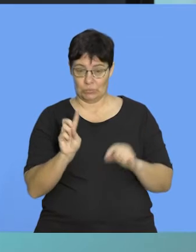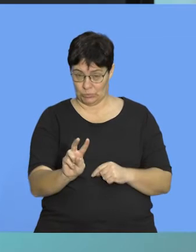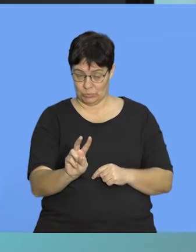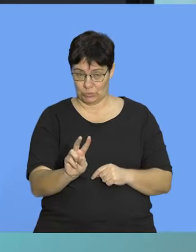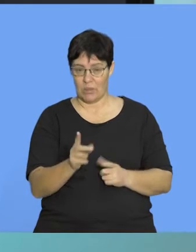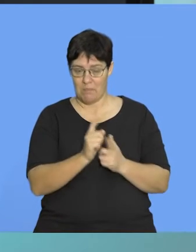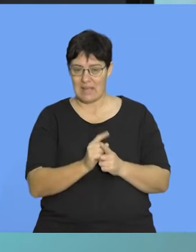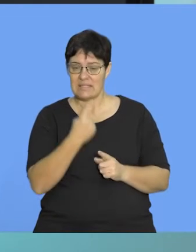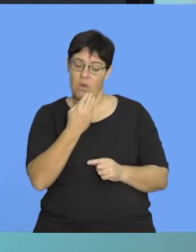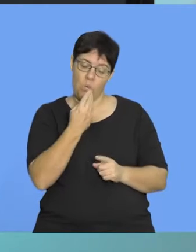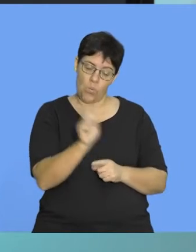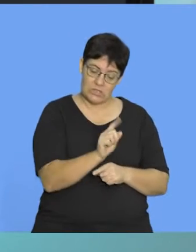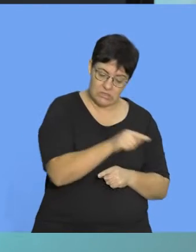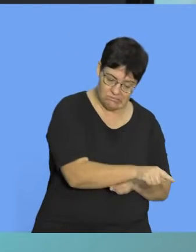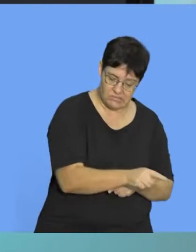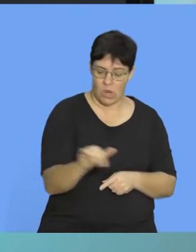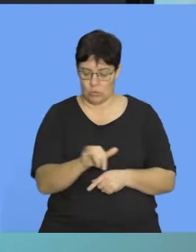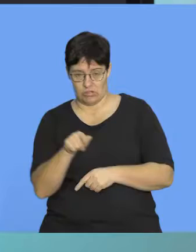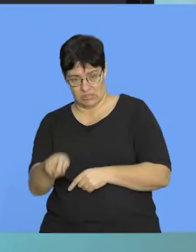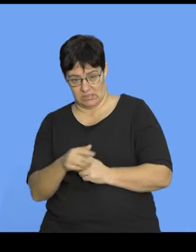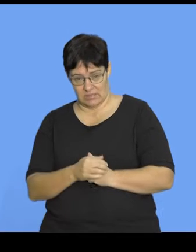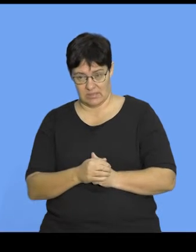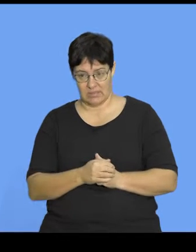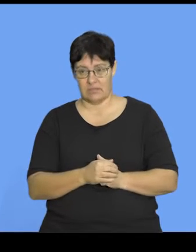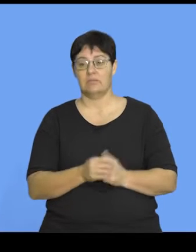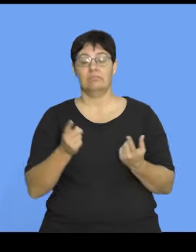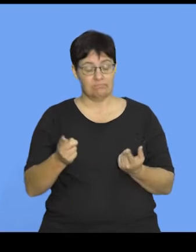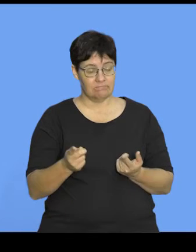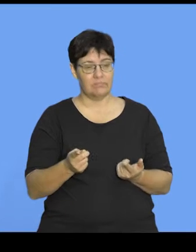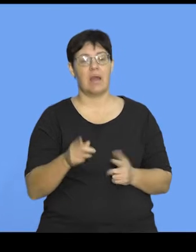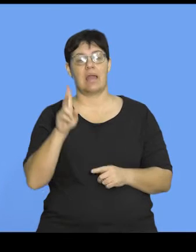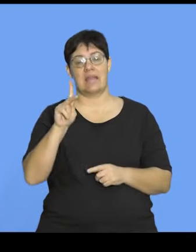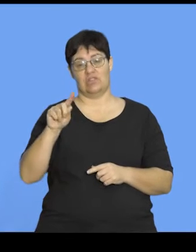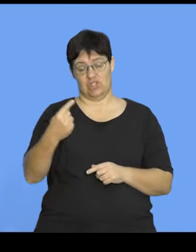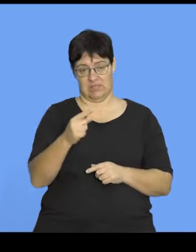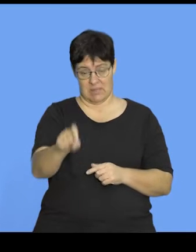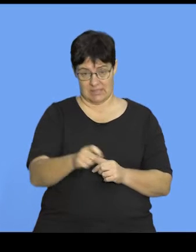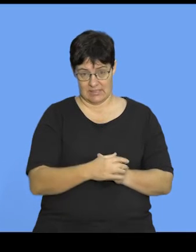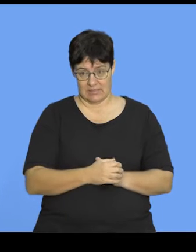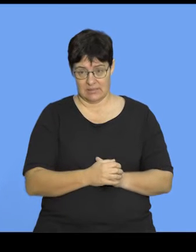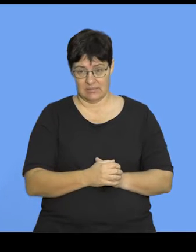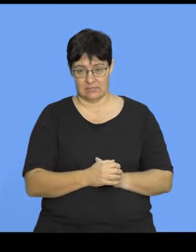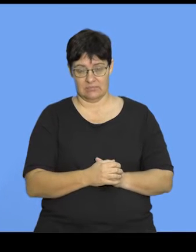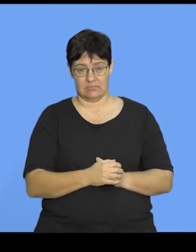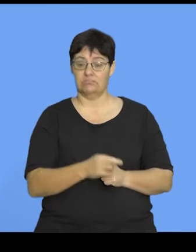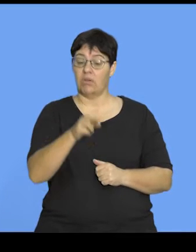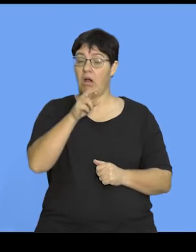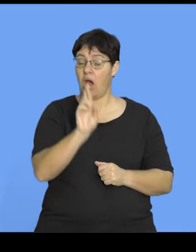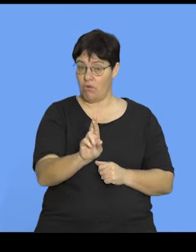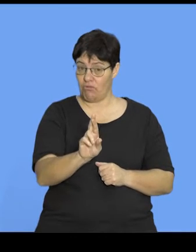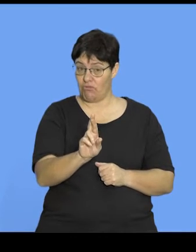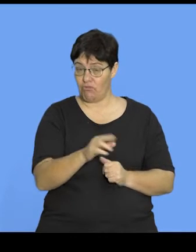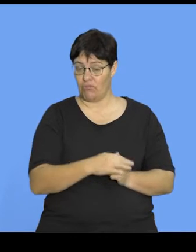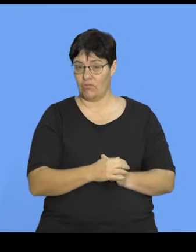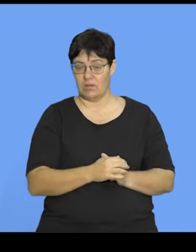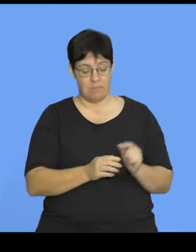have to differentiate between the two. Of course, it's mass, so that has to be in kilograms. And